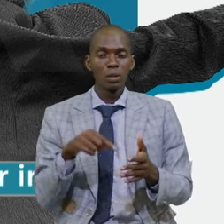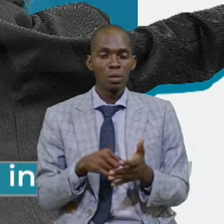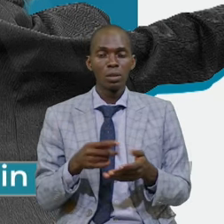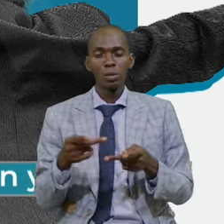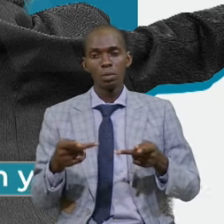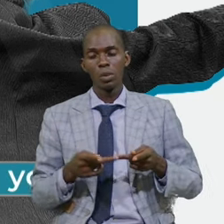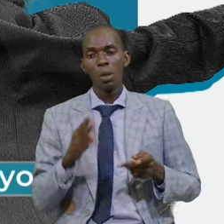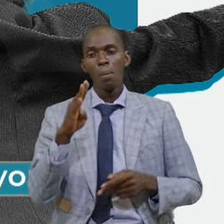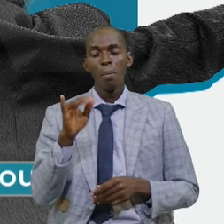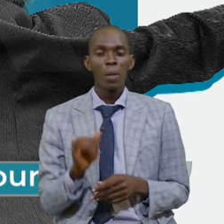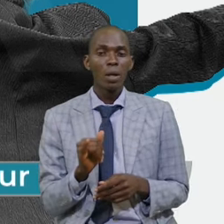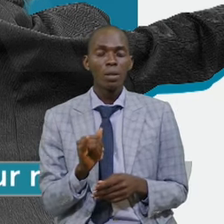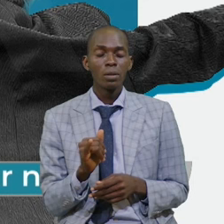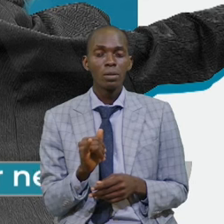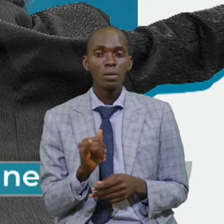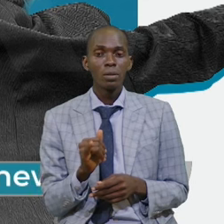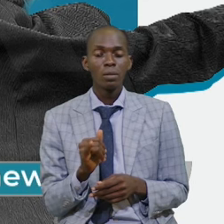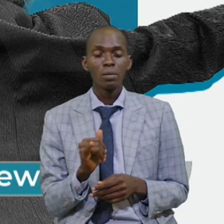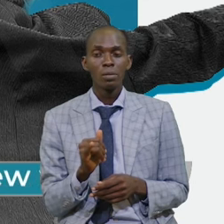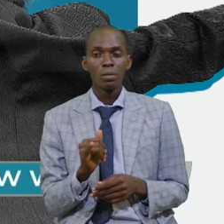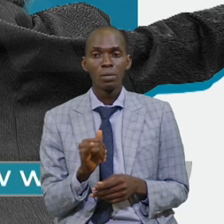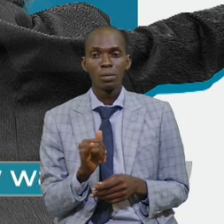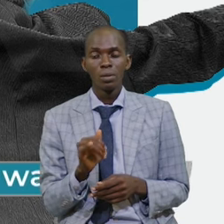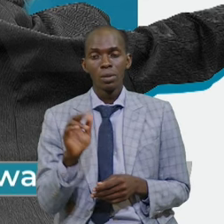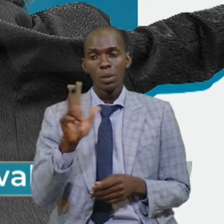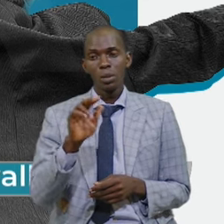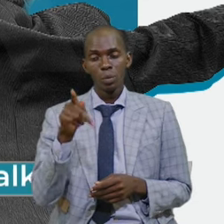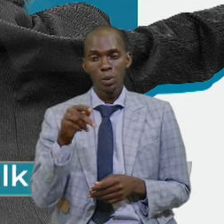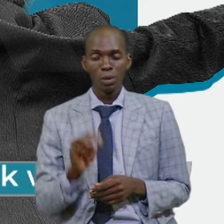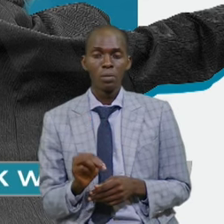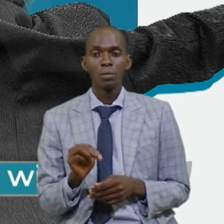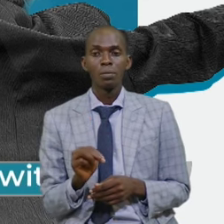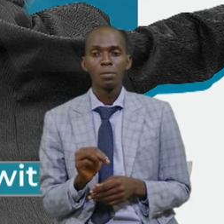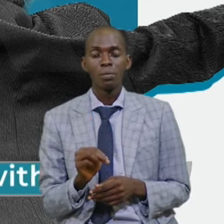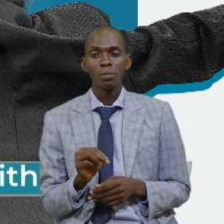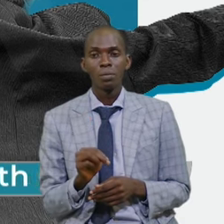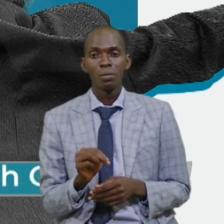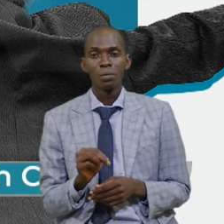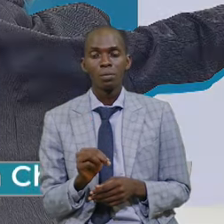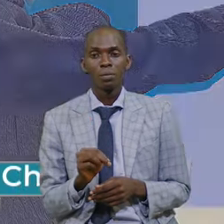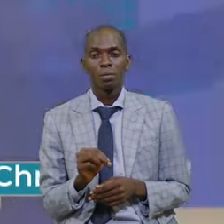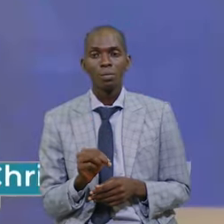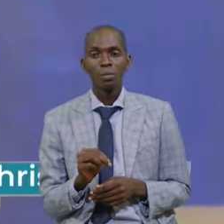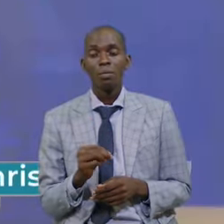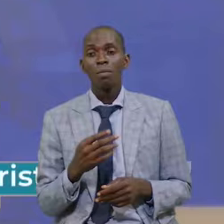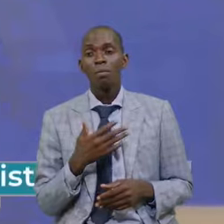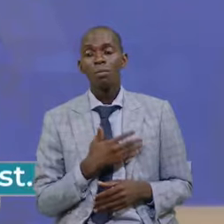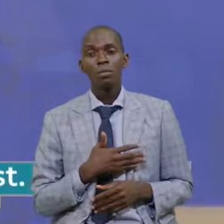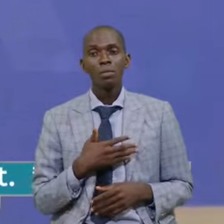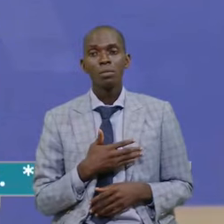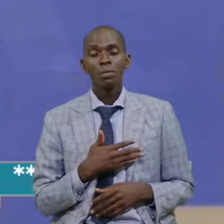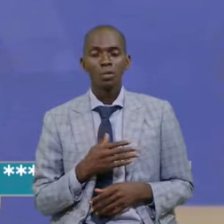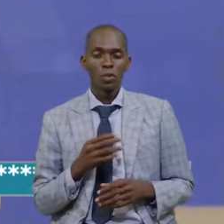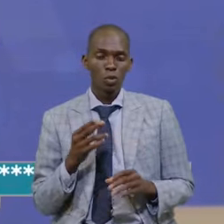And all other person that have given their life to Christ since we started on Thursday night, please join the